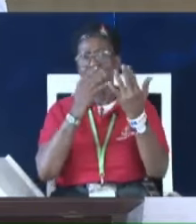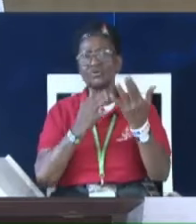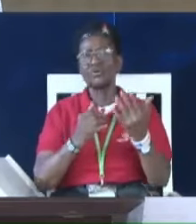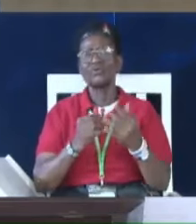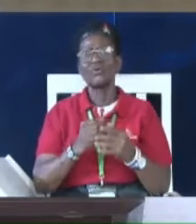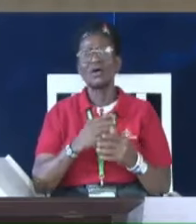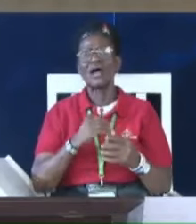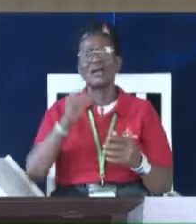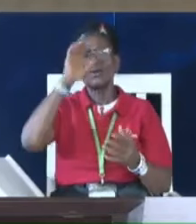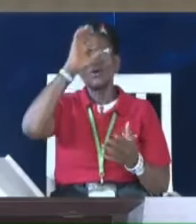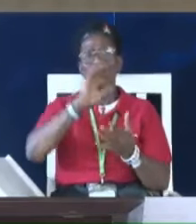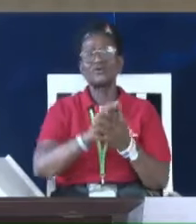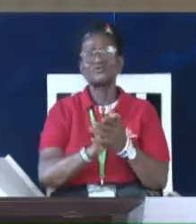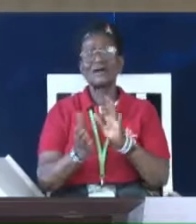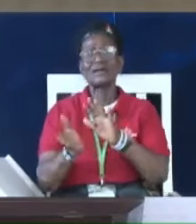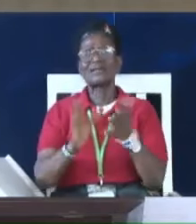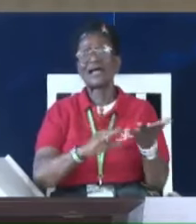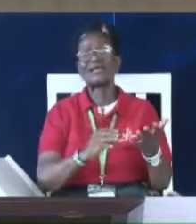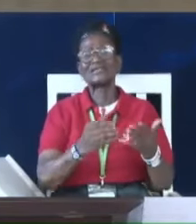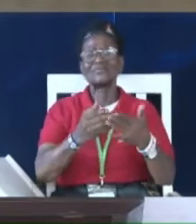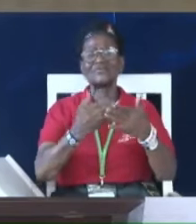Her husband had died before,